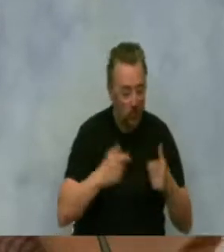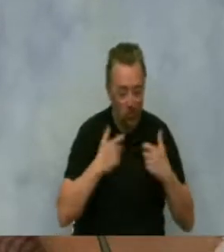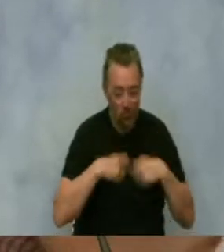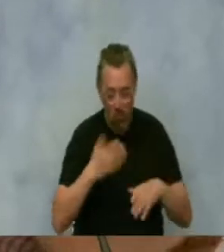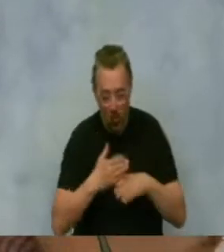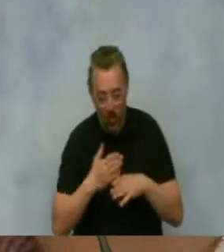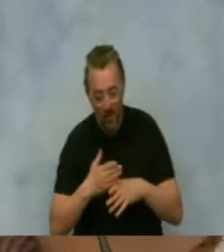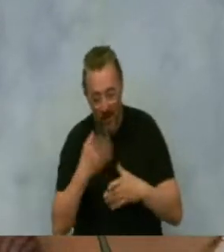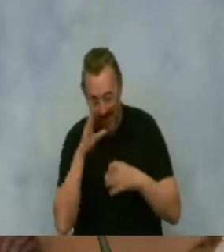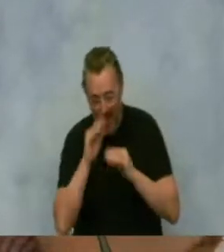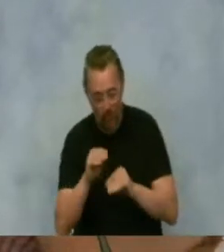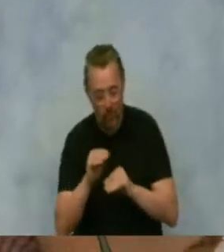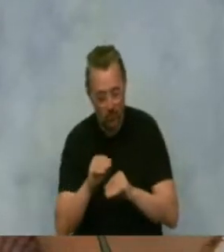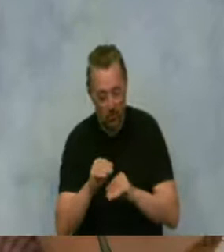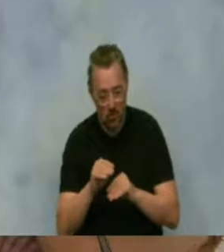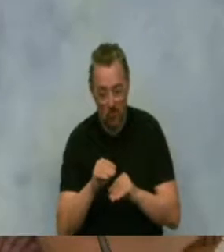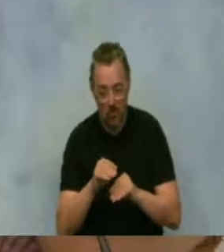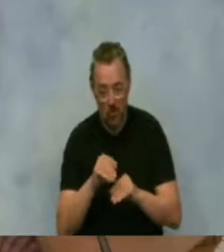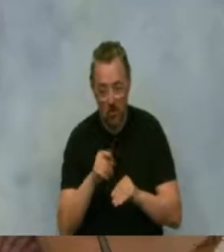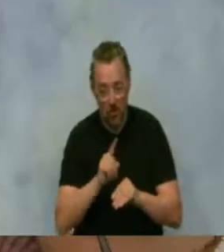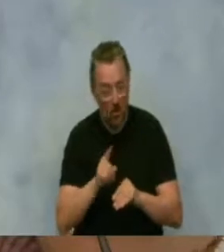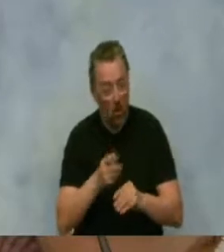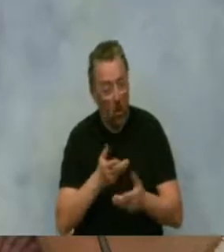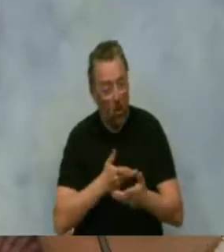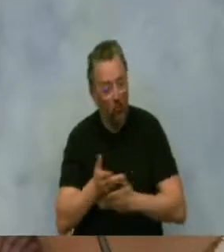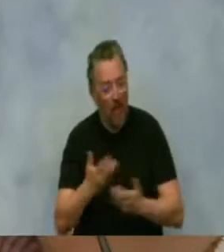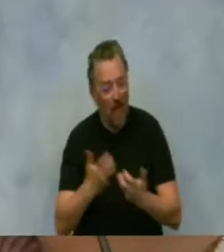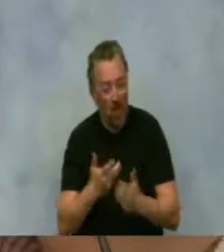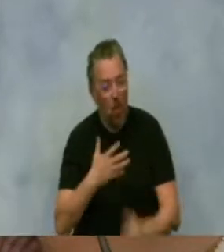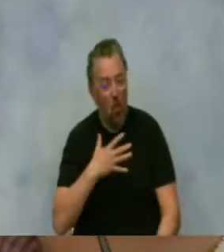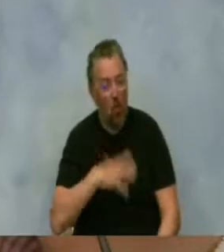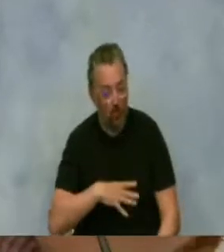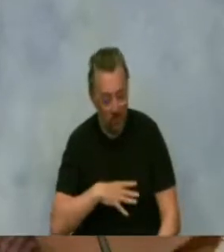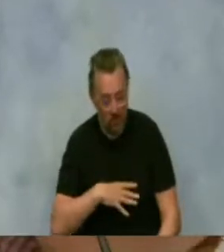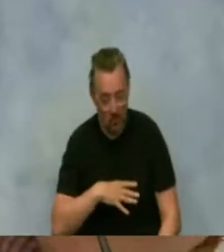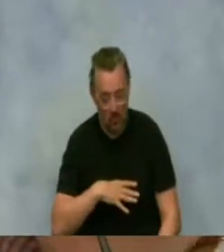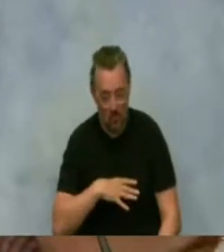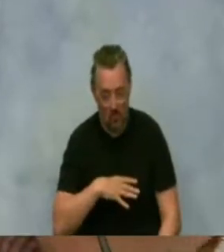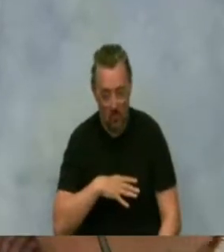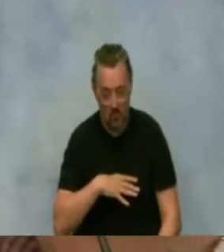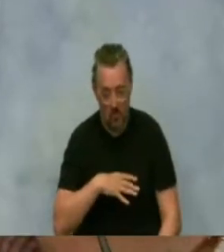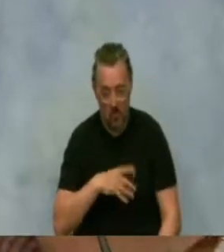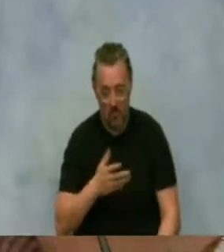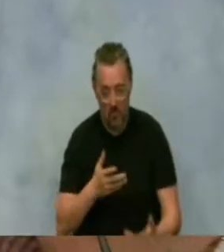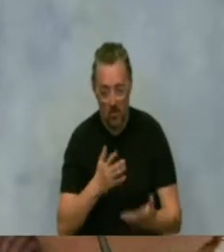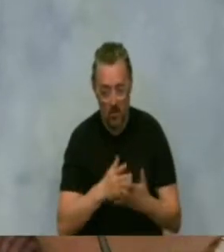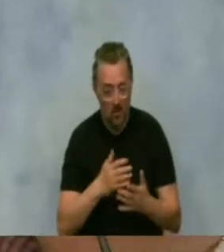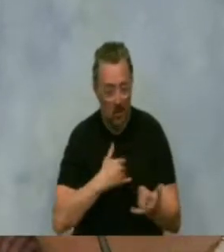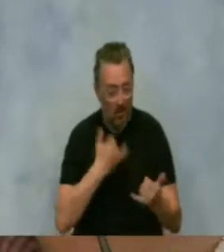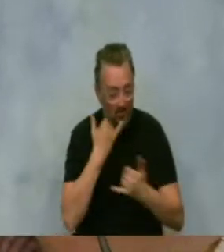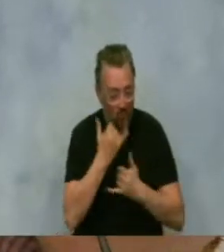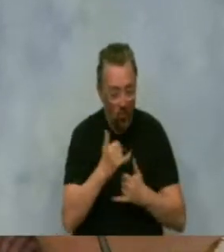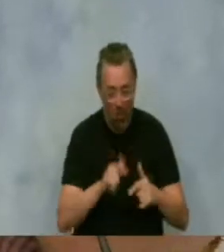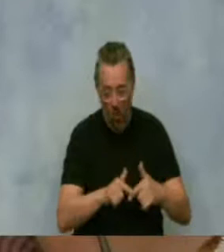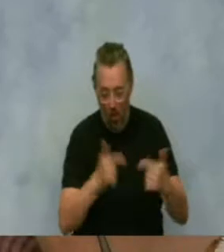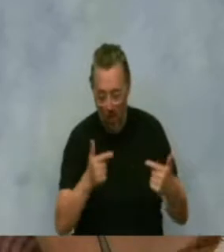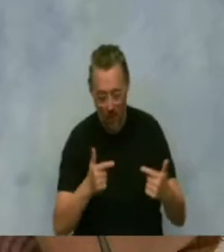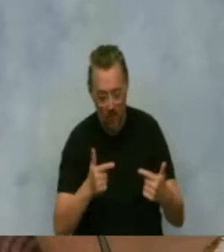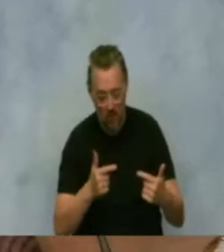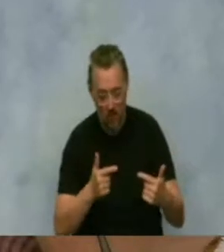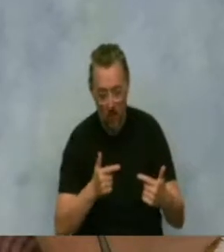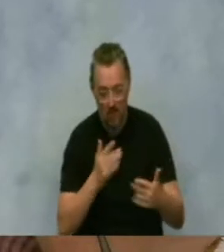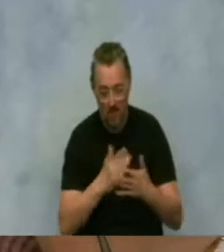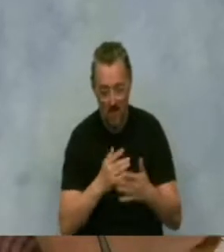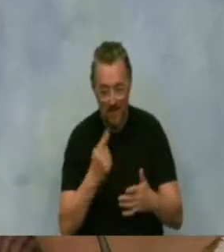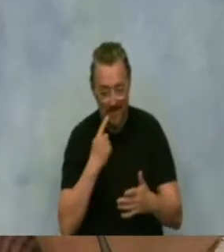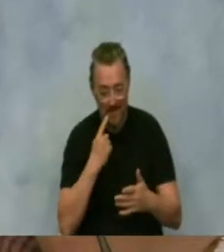education, and what form of consultation would you like that to take place? Right, whether it's phone calls or whether it's online. I mean, it's an easy